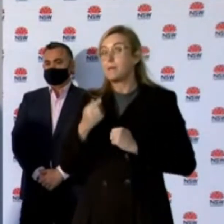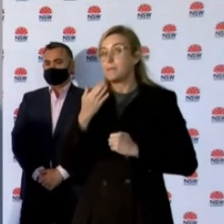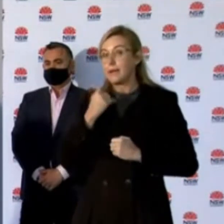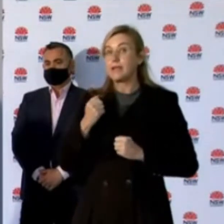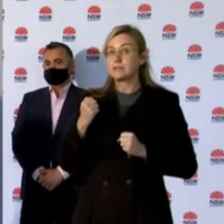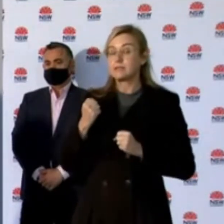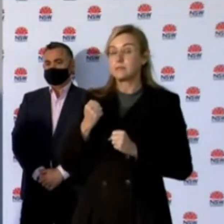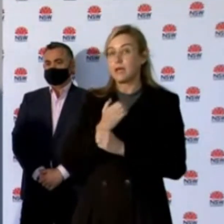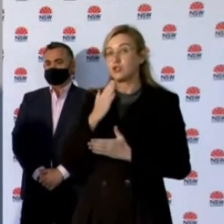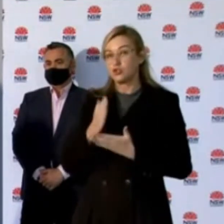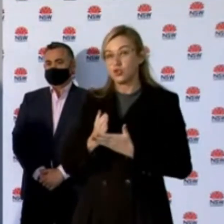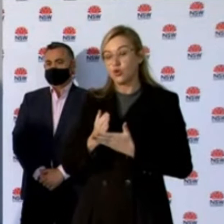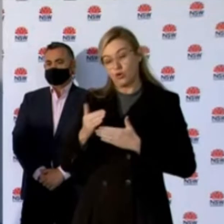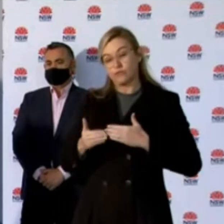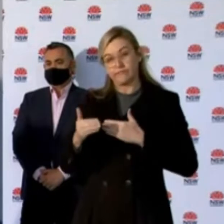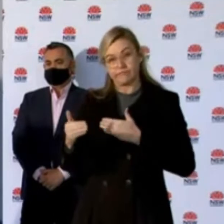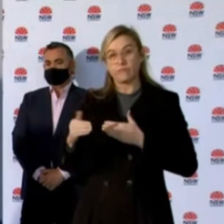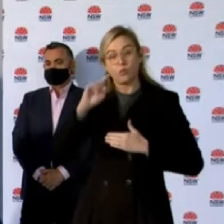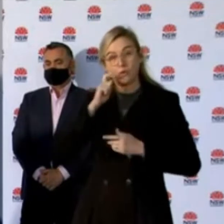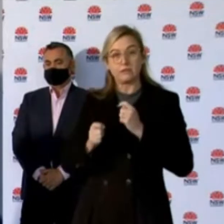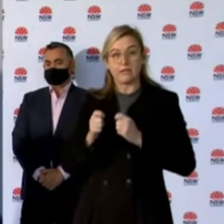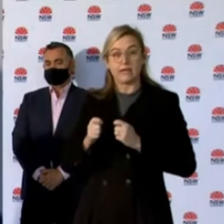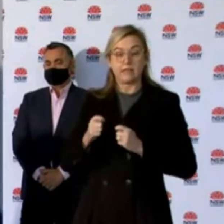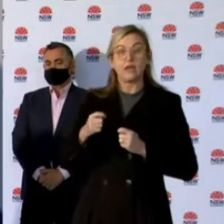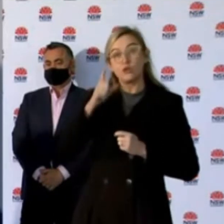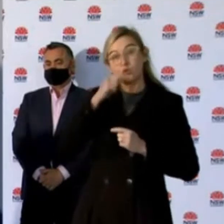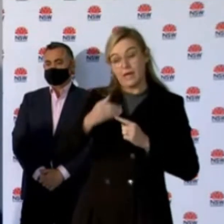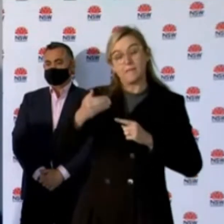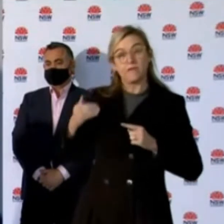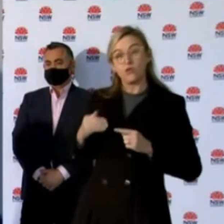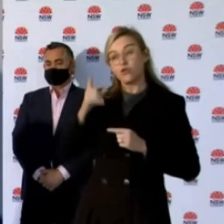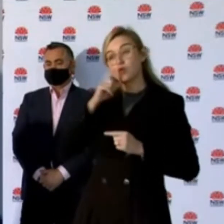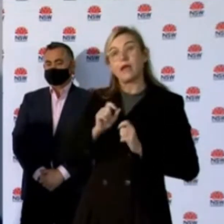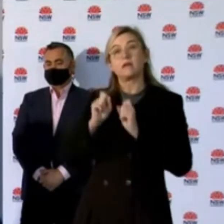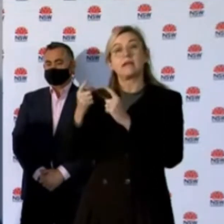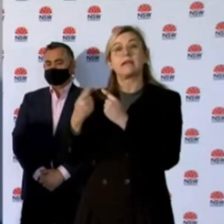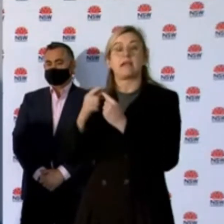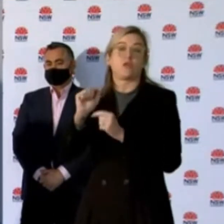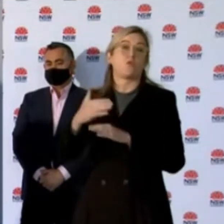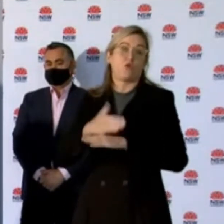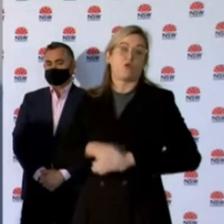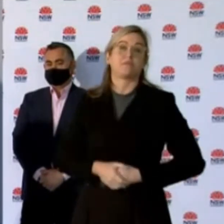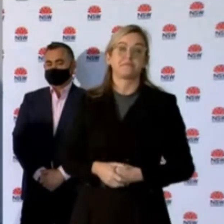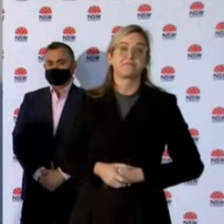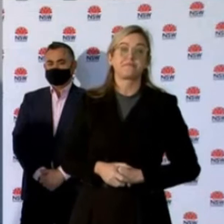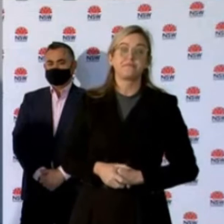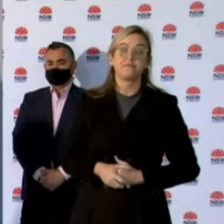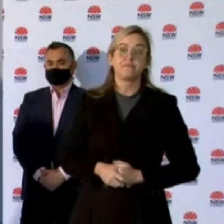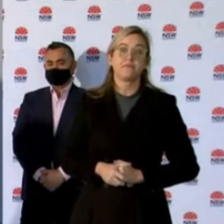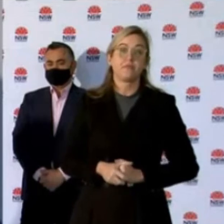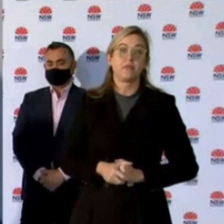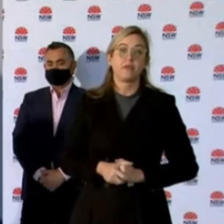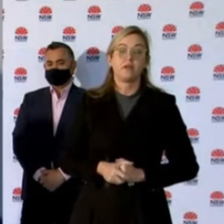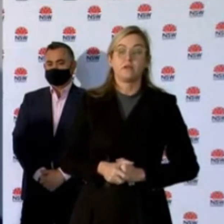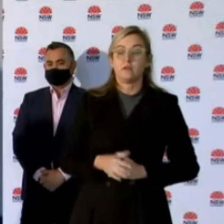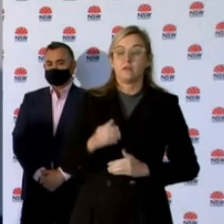happen in the hours before you're going to work. Also, can I say that I want to thank the Treasurer, the Deputy